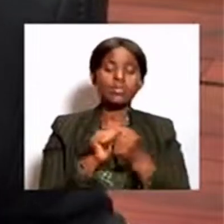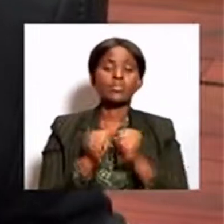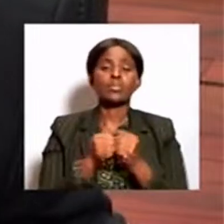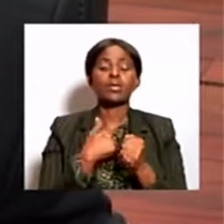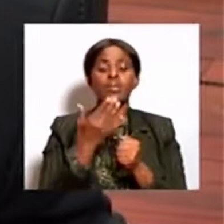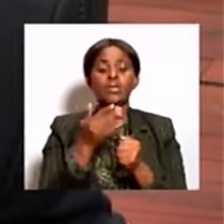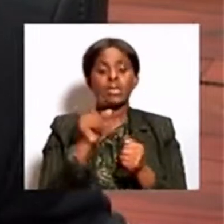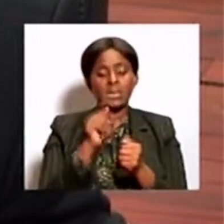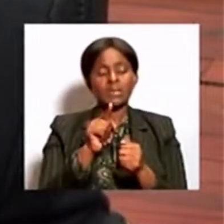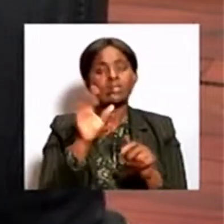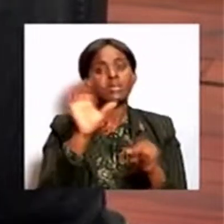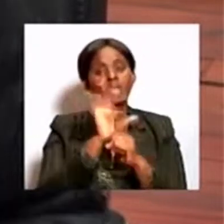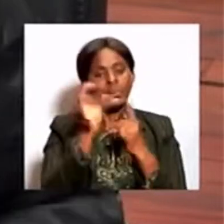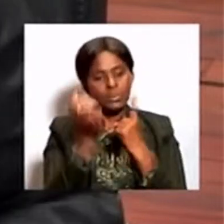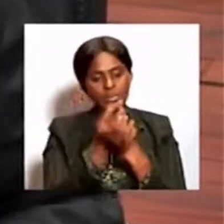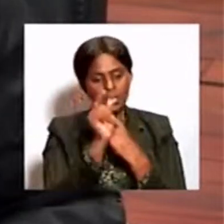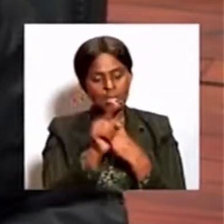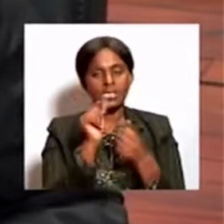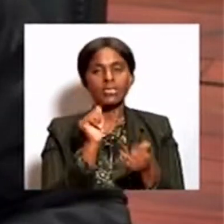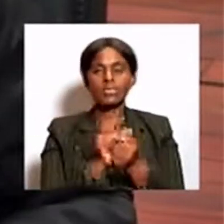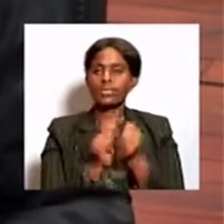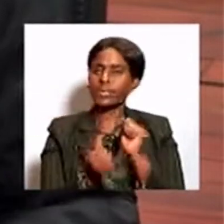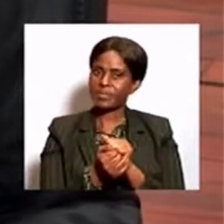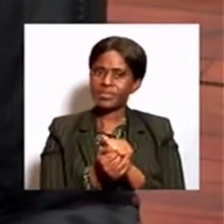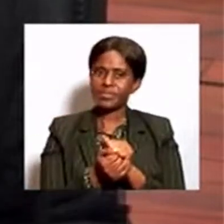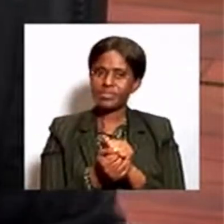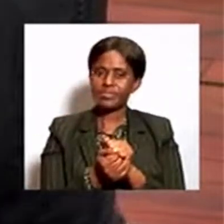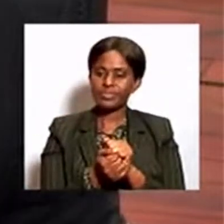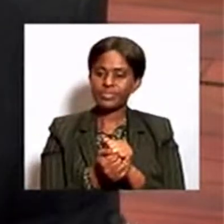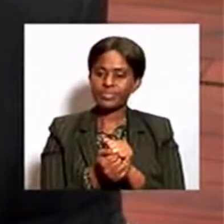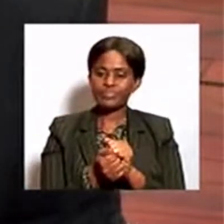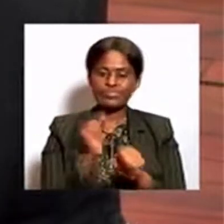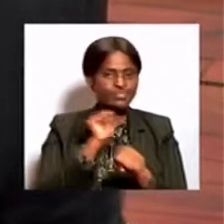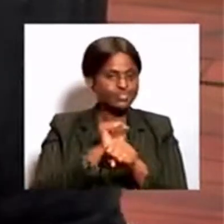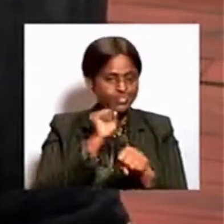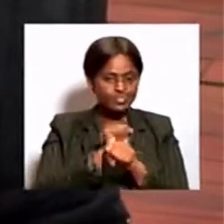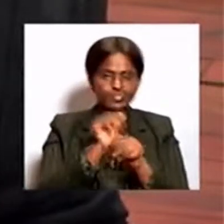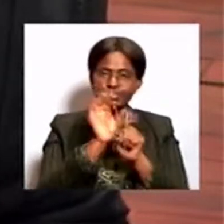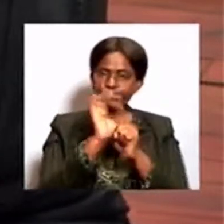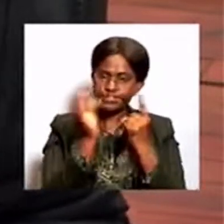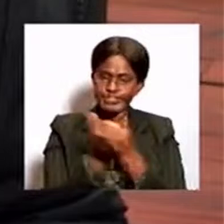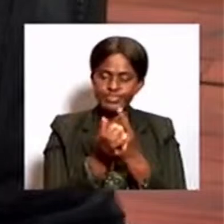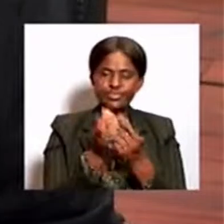It's a cultural problem, work culture.